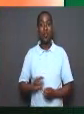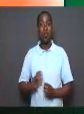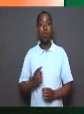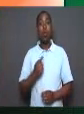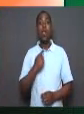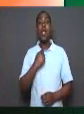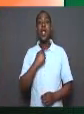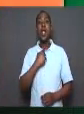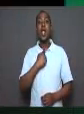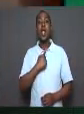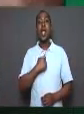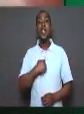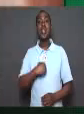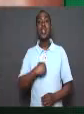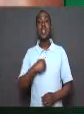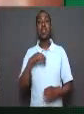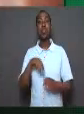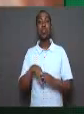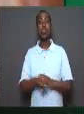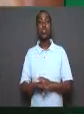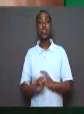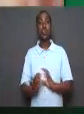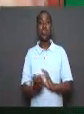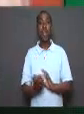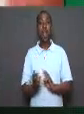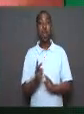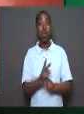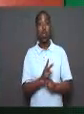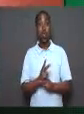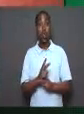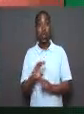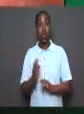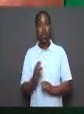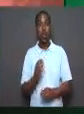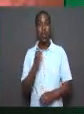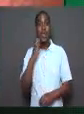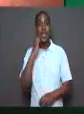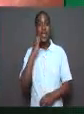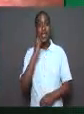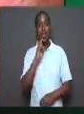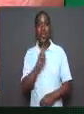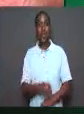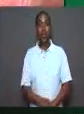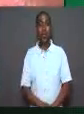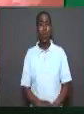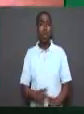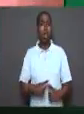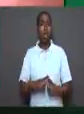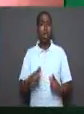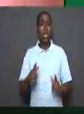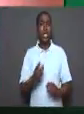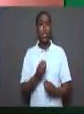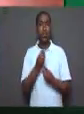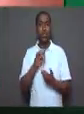gut and is controlled by enzymes. The large food